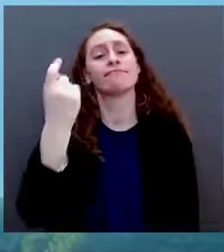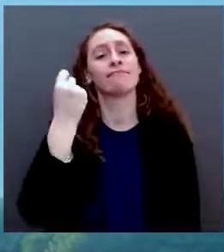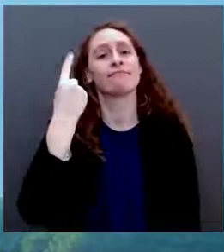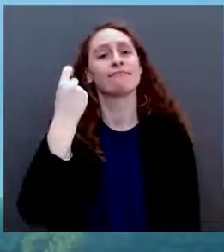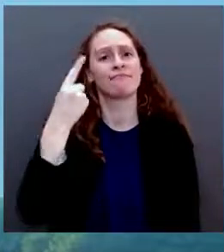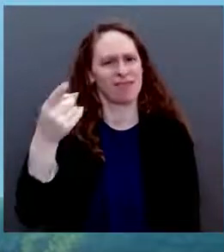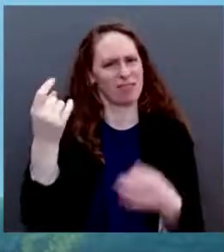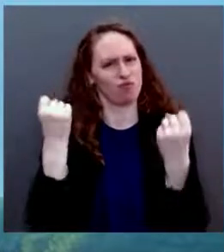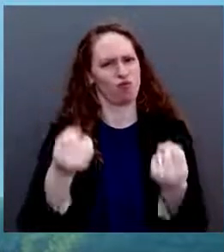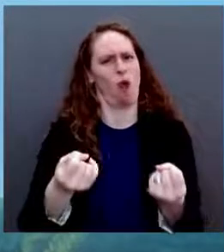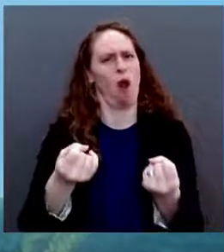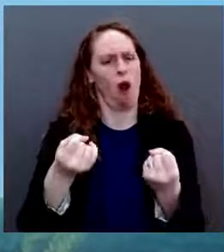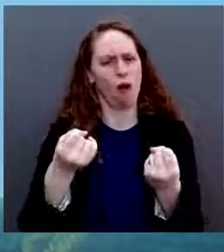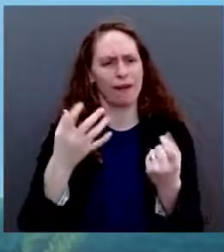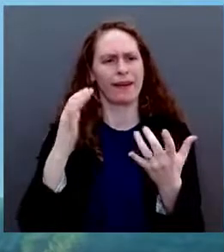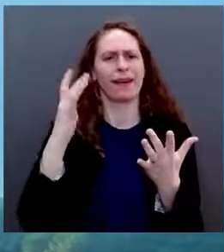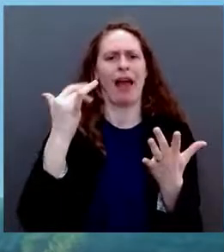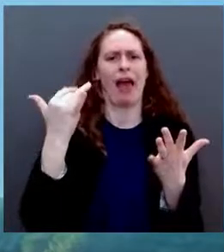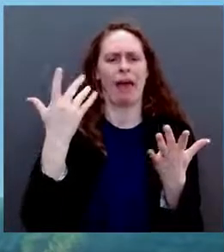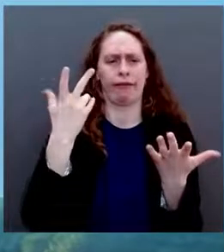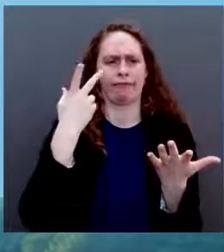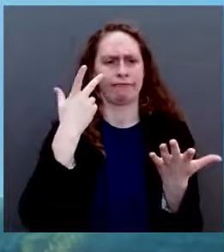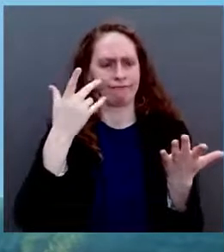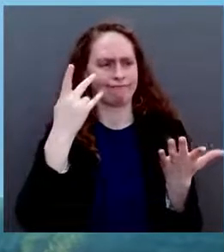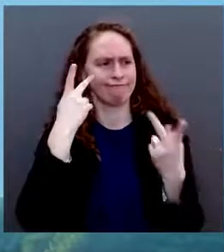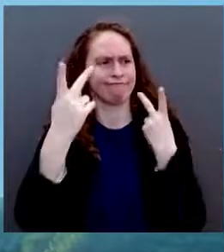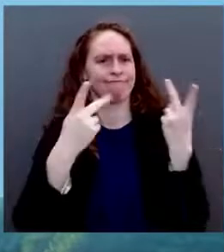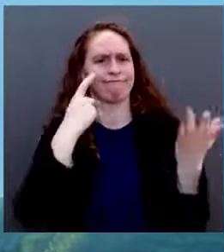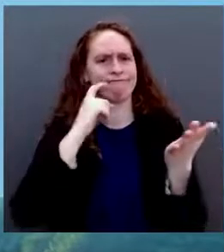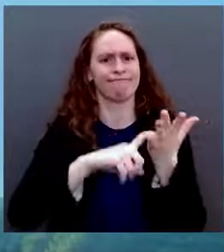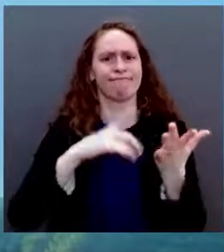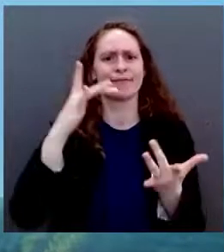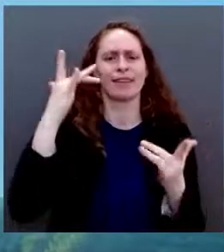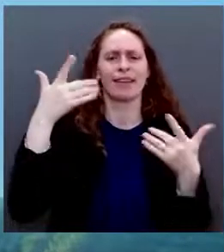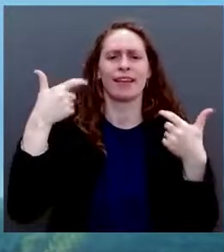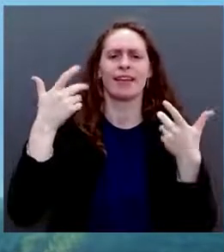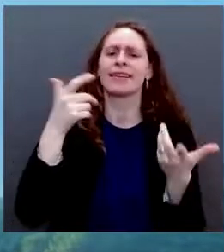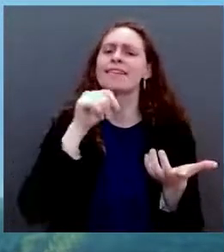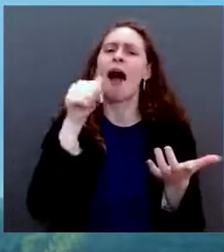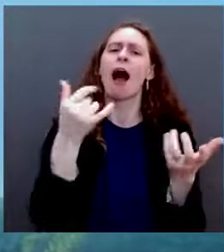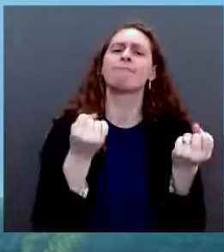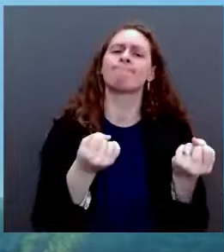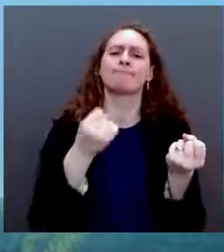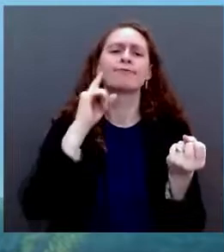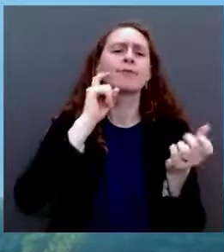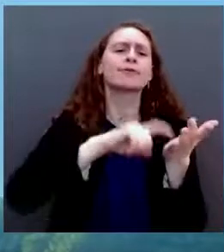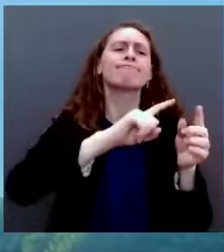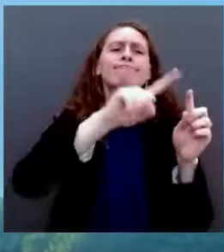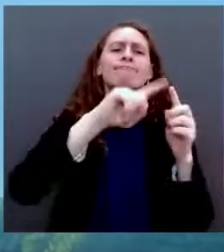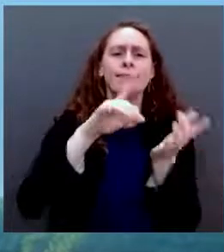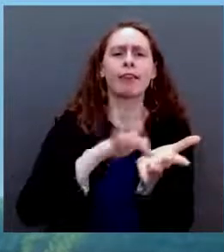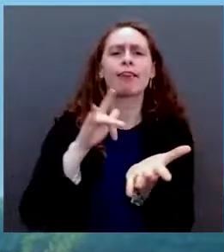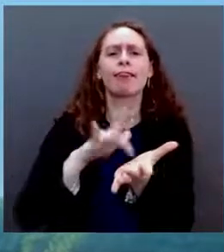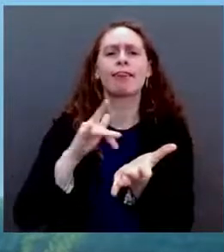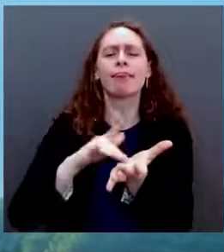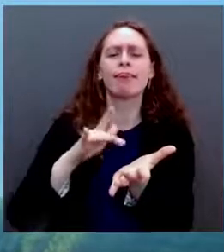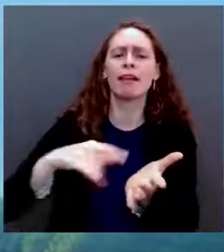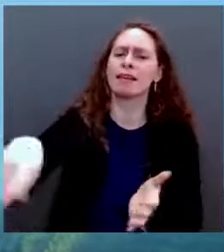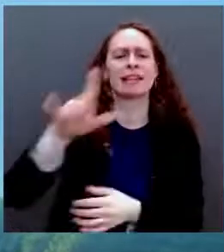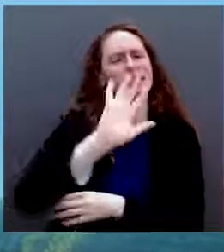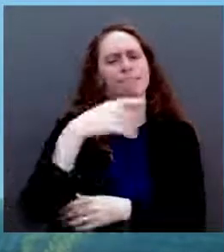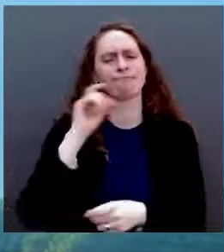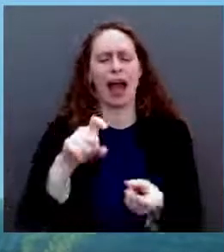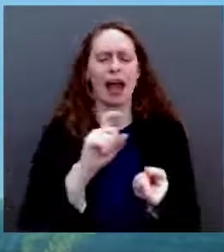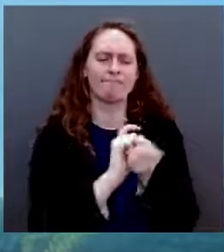works as intended. Third, the United States government, my administration, will enforce